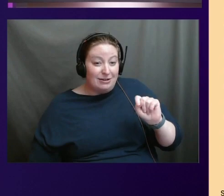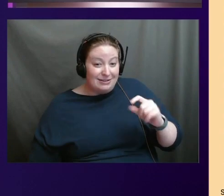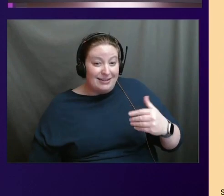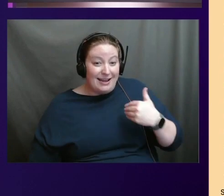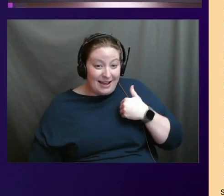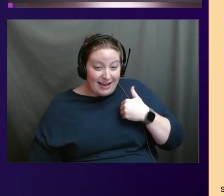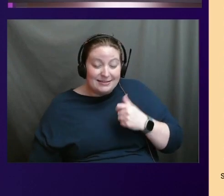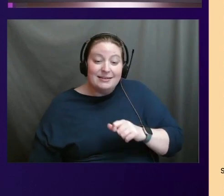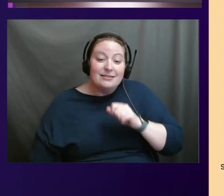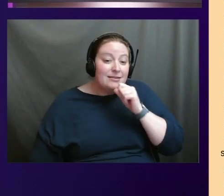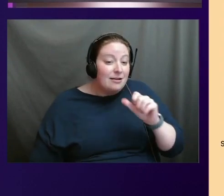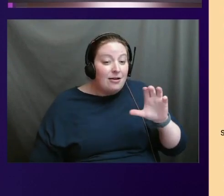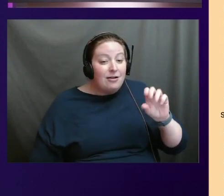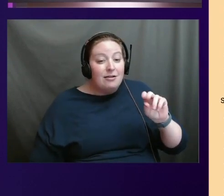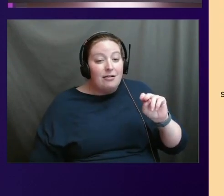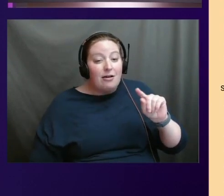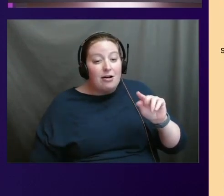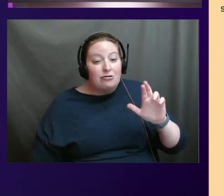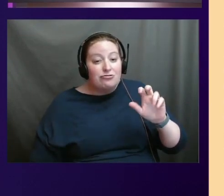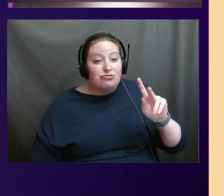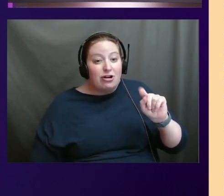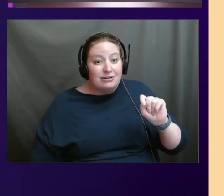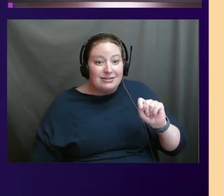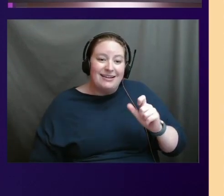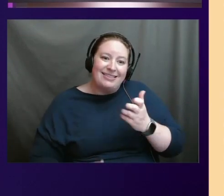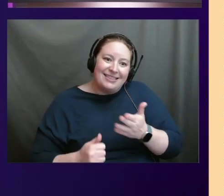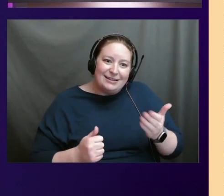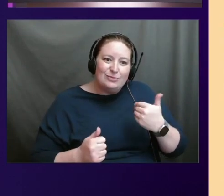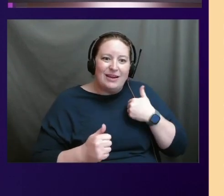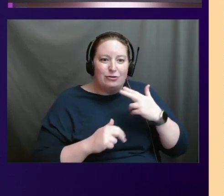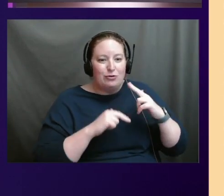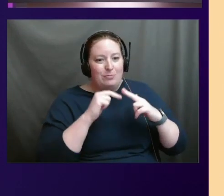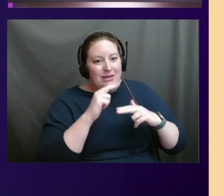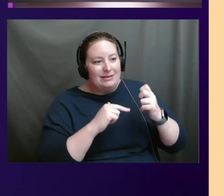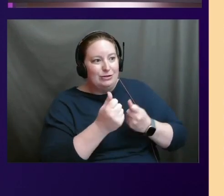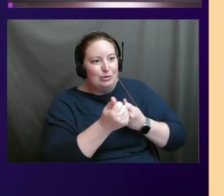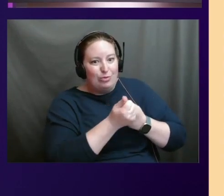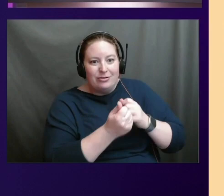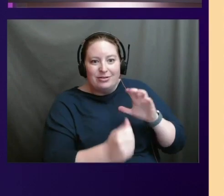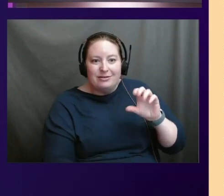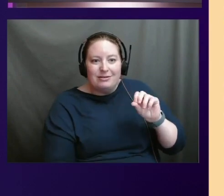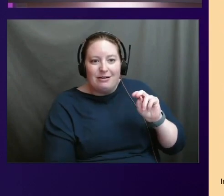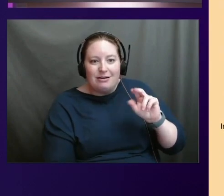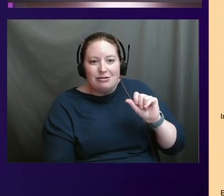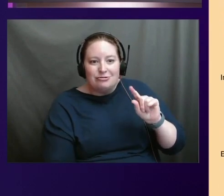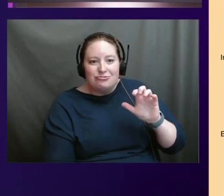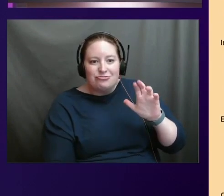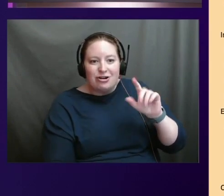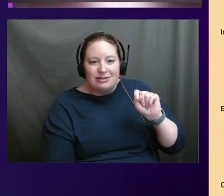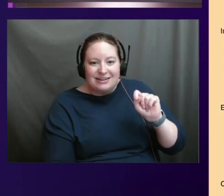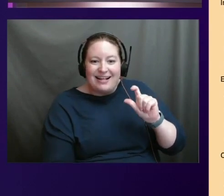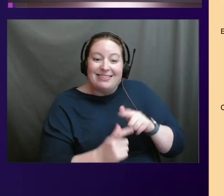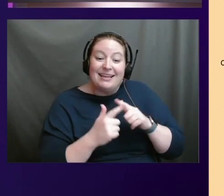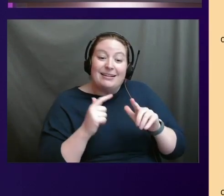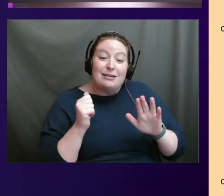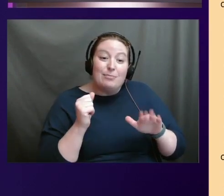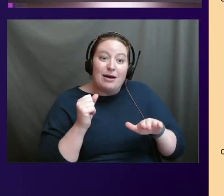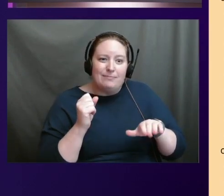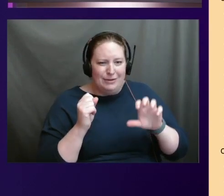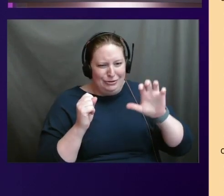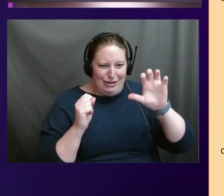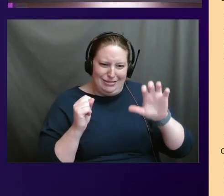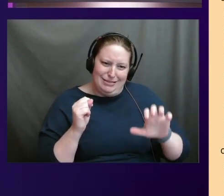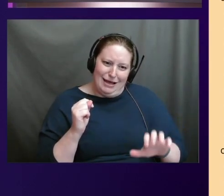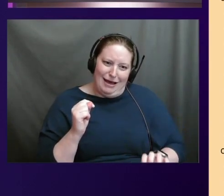non-construct things we've built to support our constructs, and then down at the very bottom here, there's a lot in this one. There's